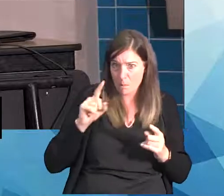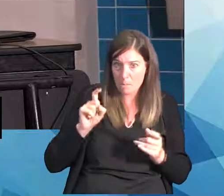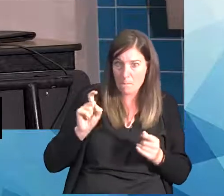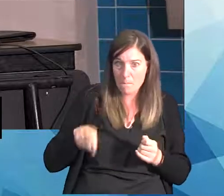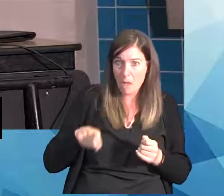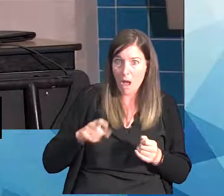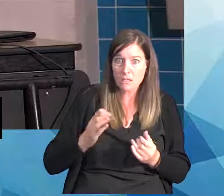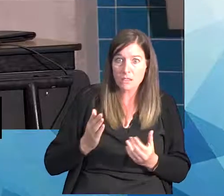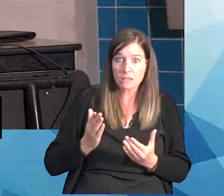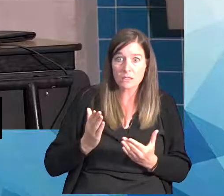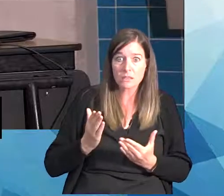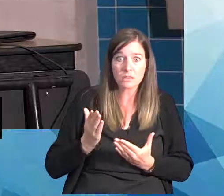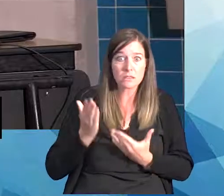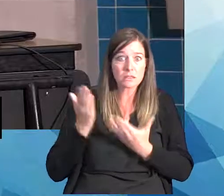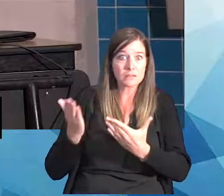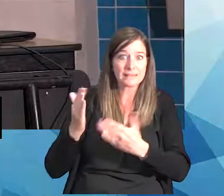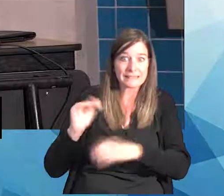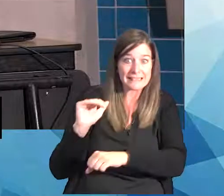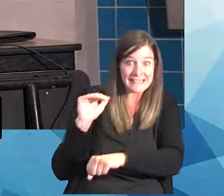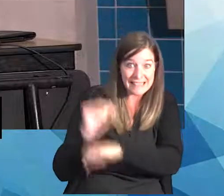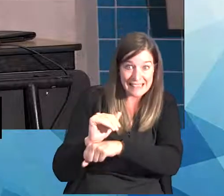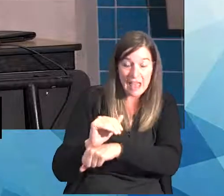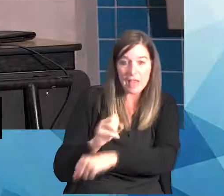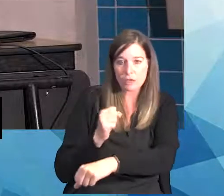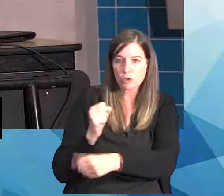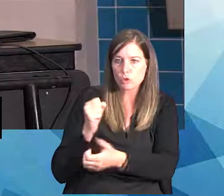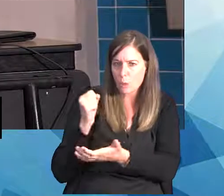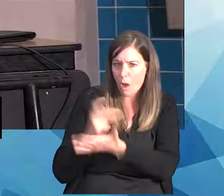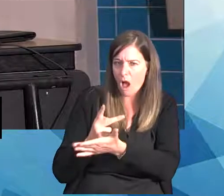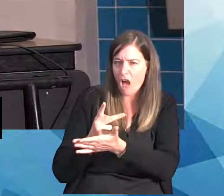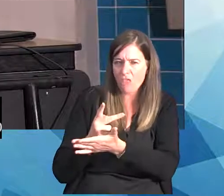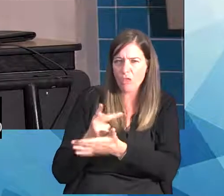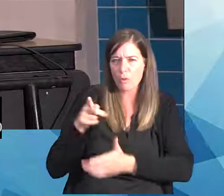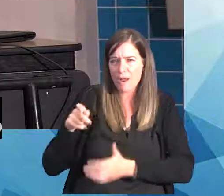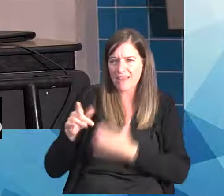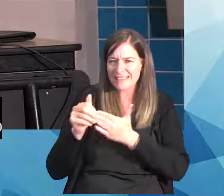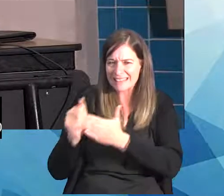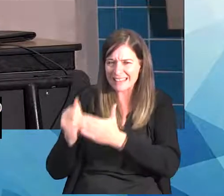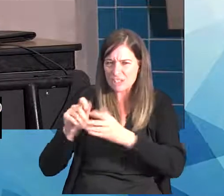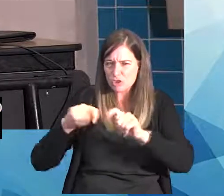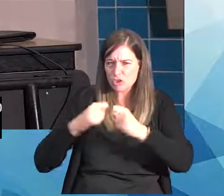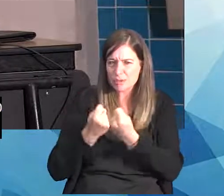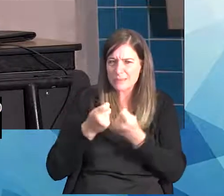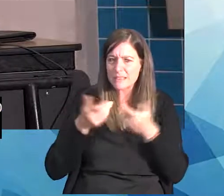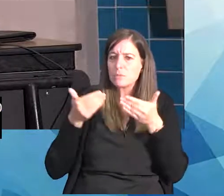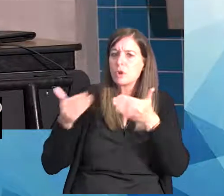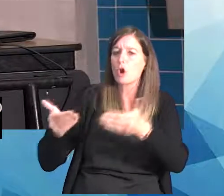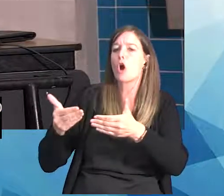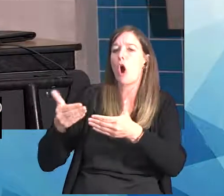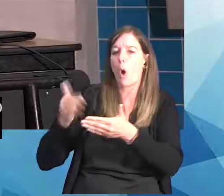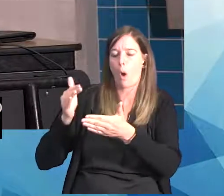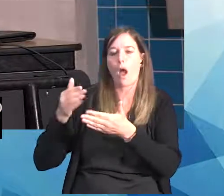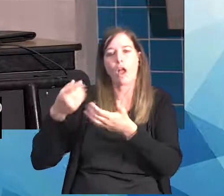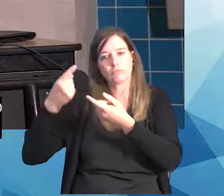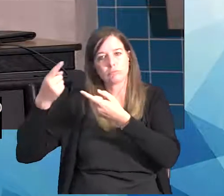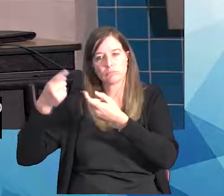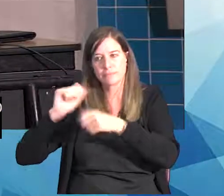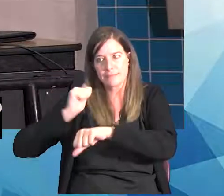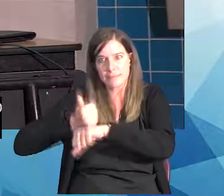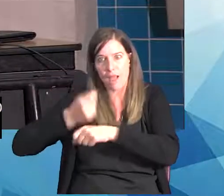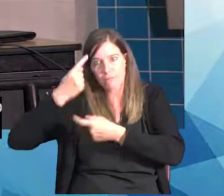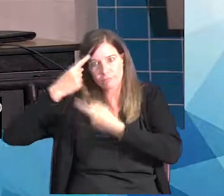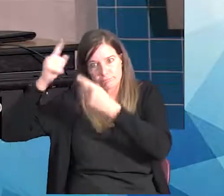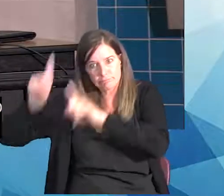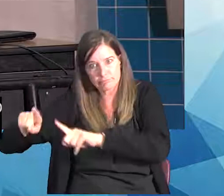to authorize the leadership team to move forward in that direction for an interim, for interim